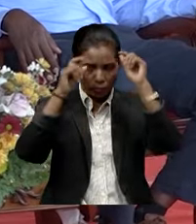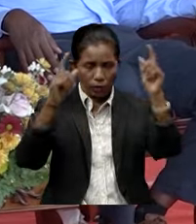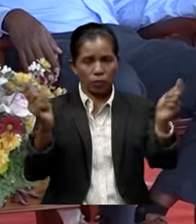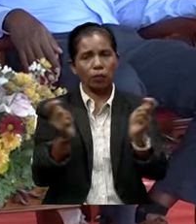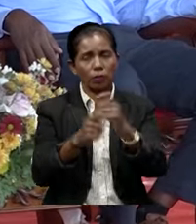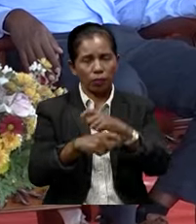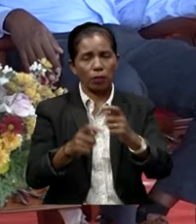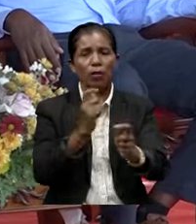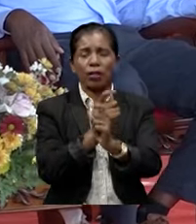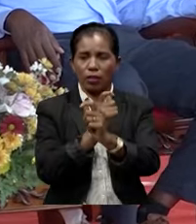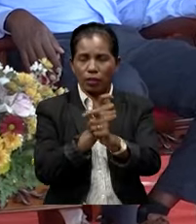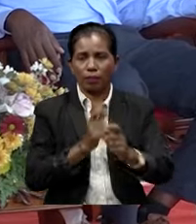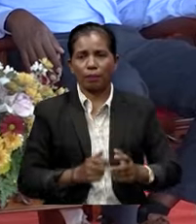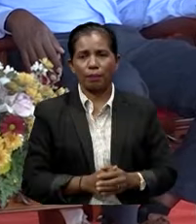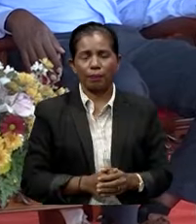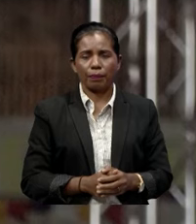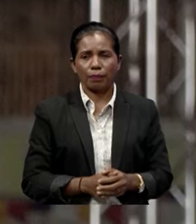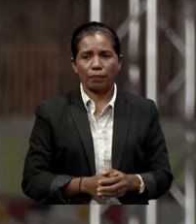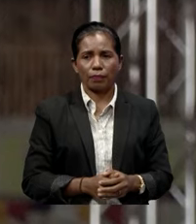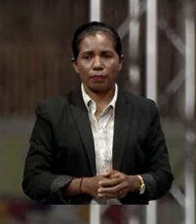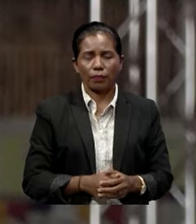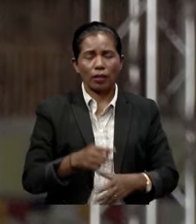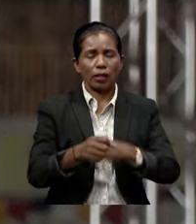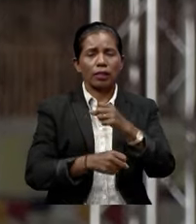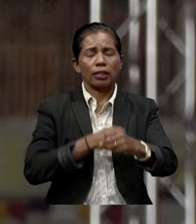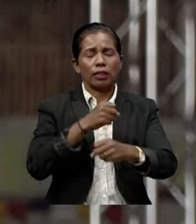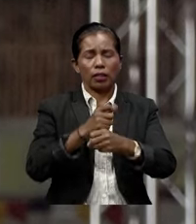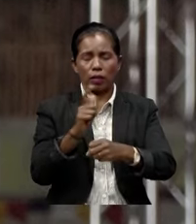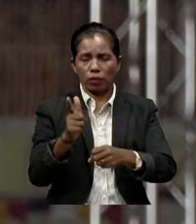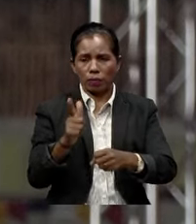Subateton. After 24 years